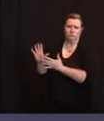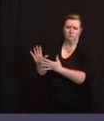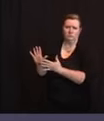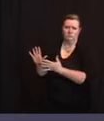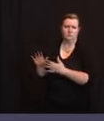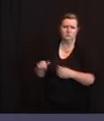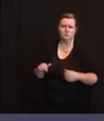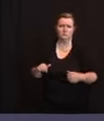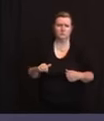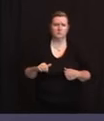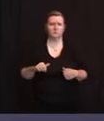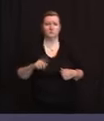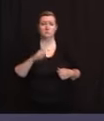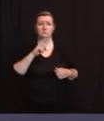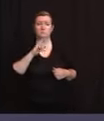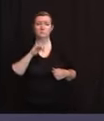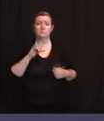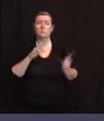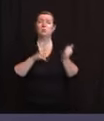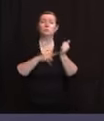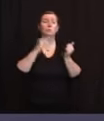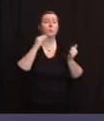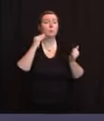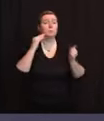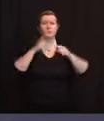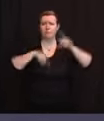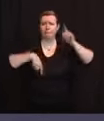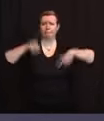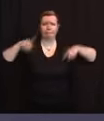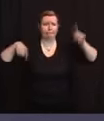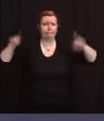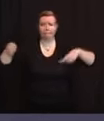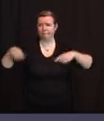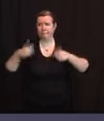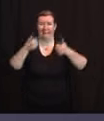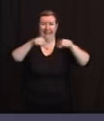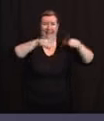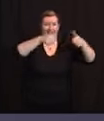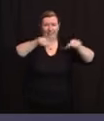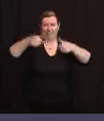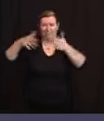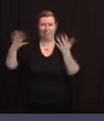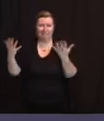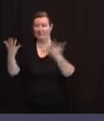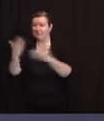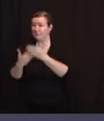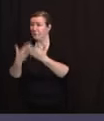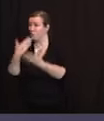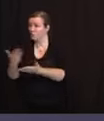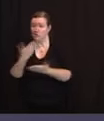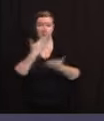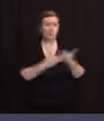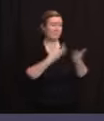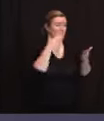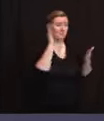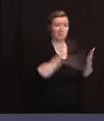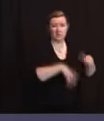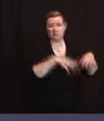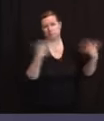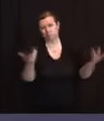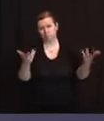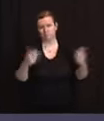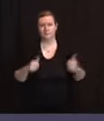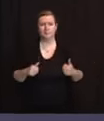uneven performance by operators. Were there good apples? Are there good apples? You betcha there are. But there are others who just did not get the job